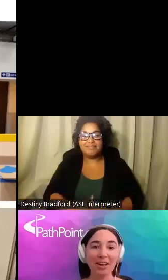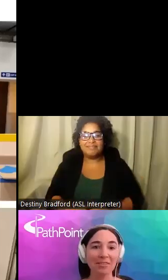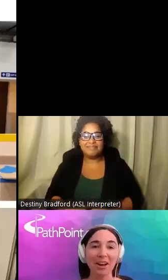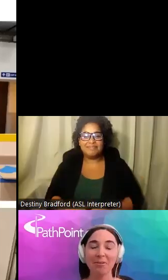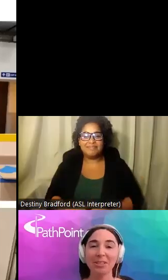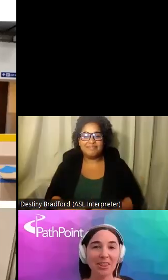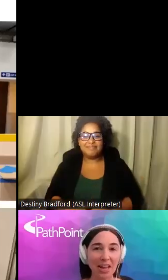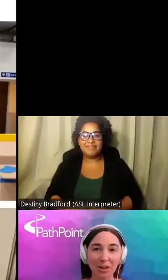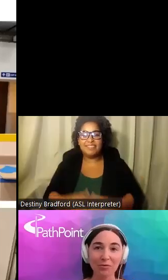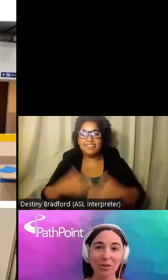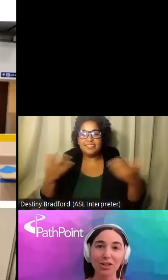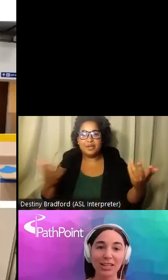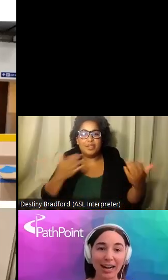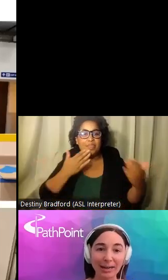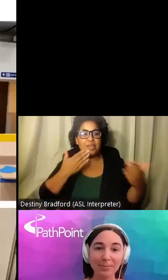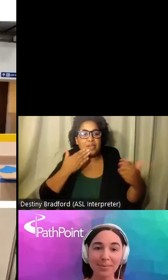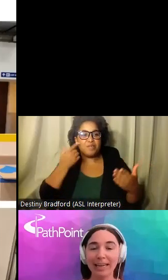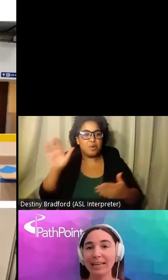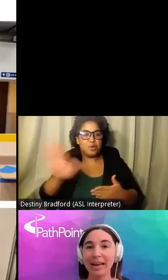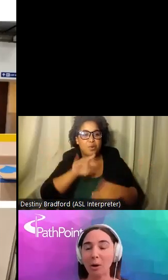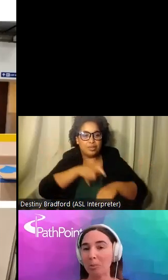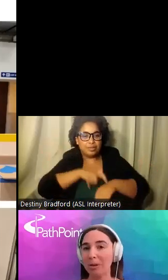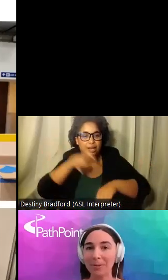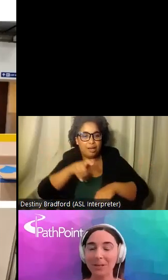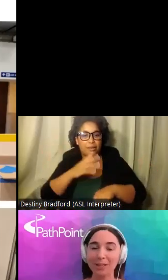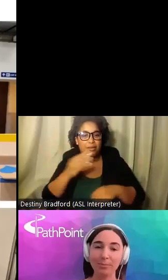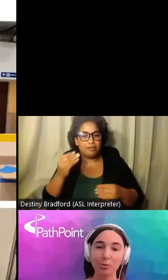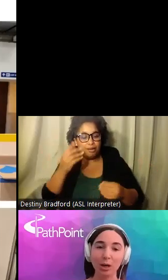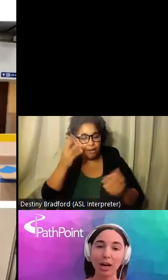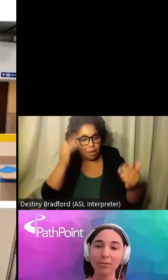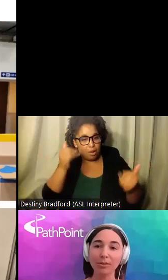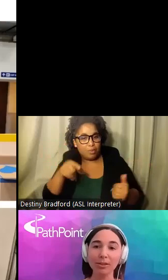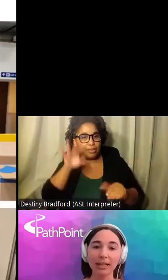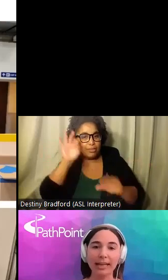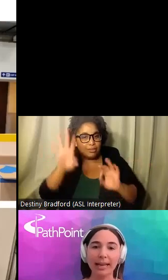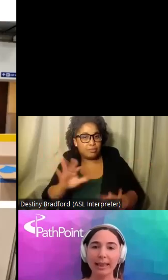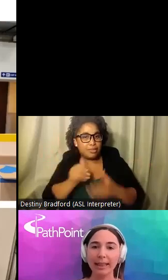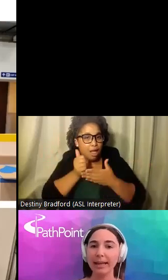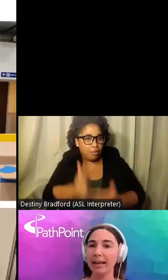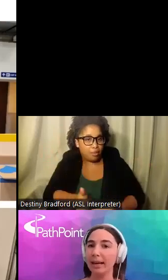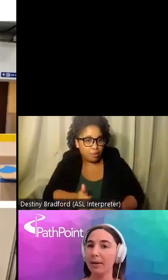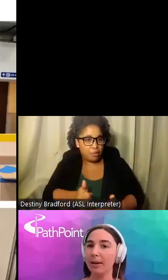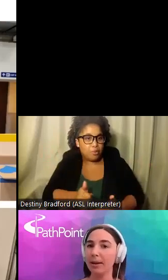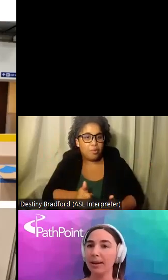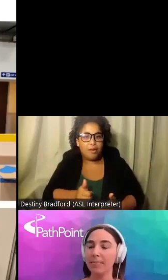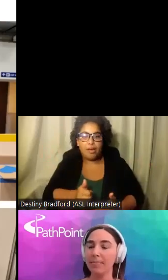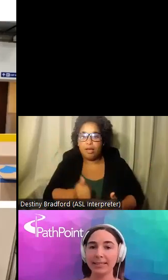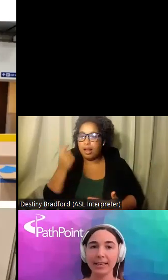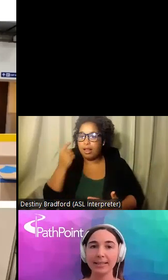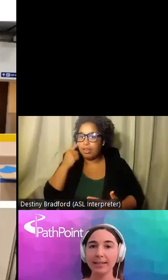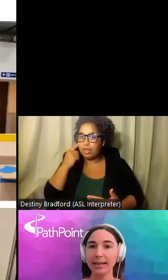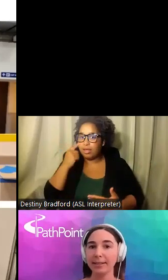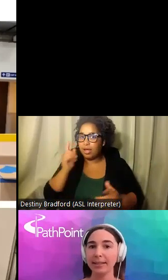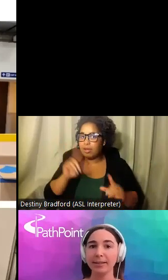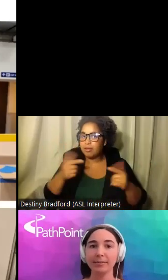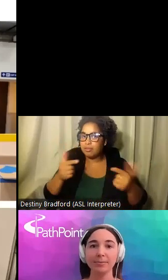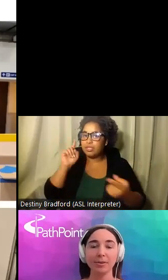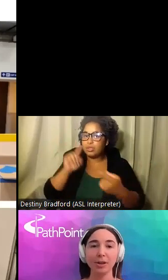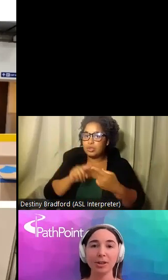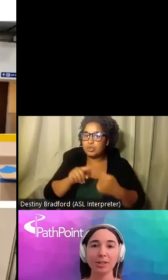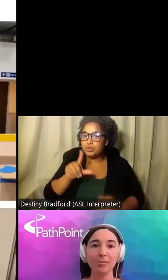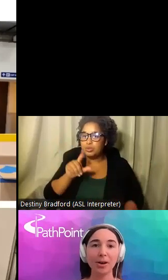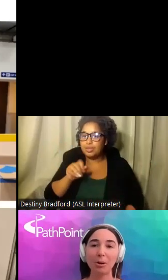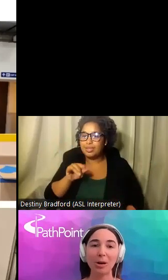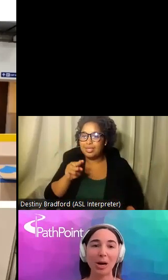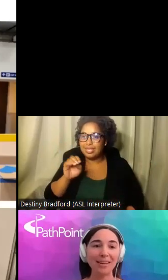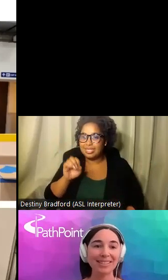With that, I will say thank you for your time, and I hope that these tips were helpful. And I think I am passing it to Leslie